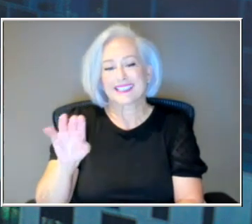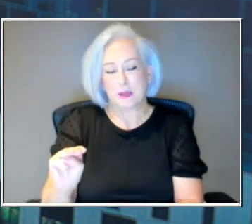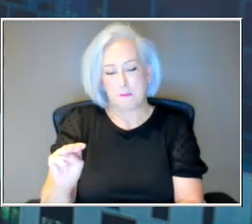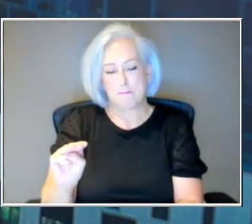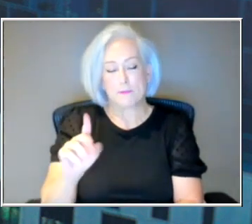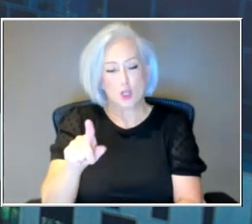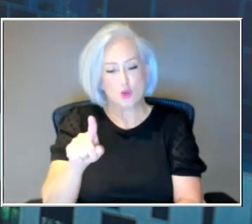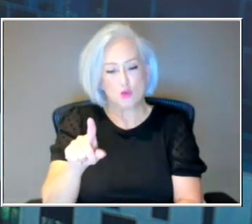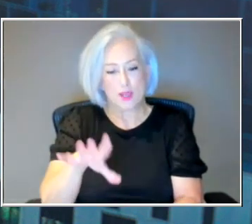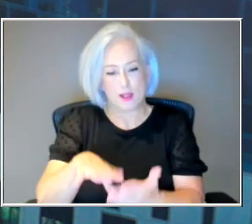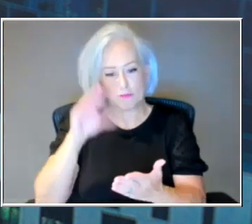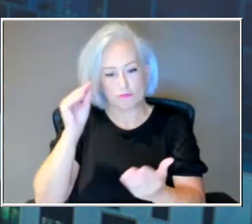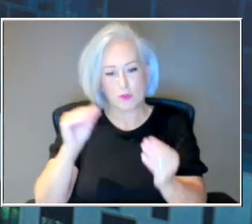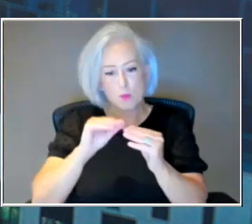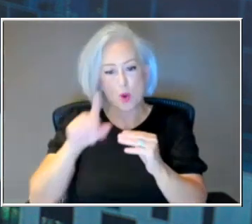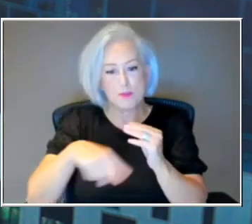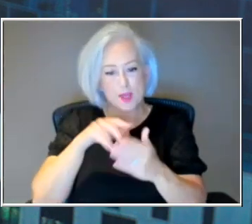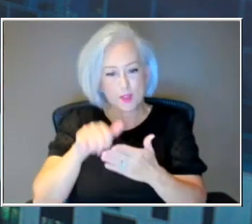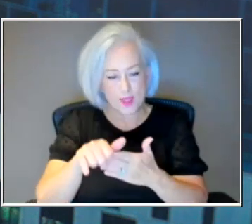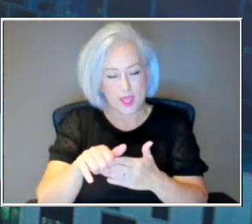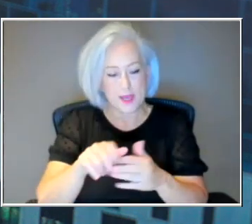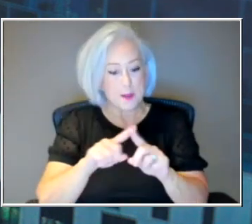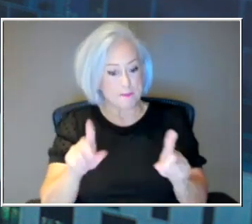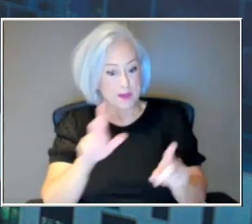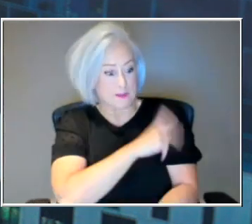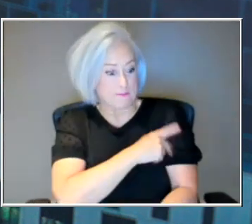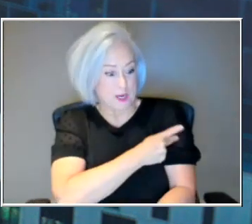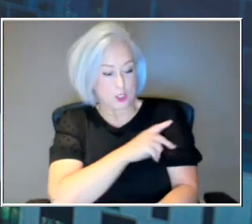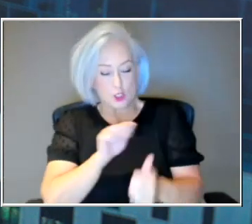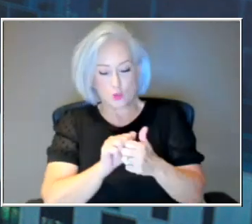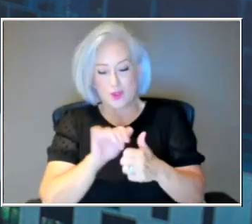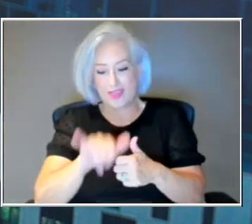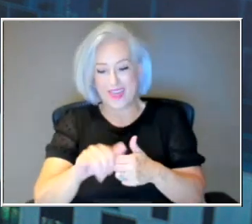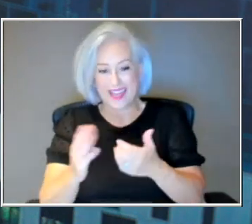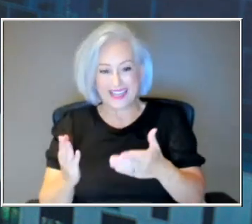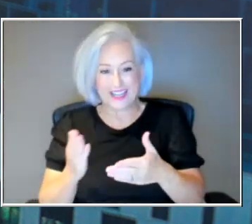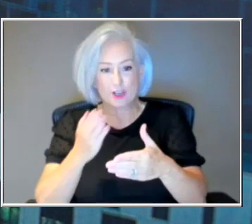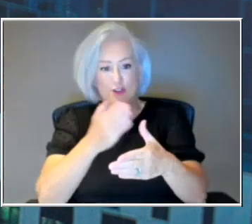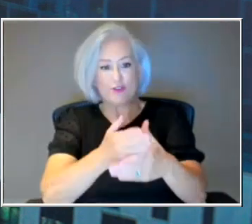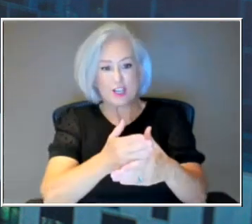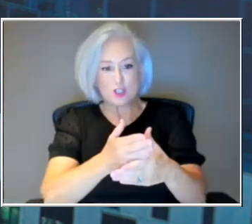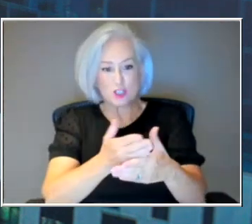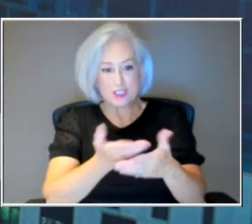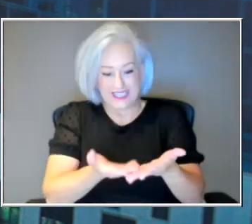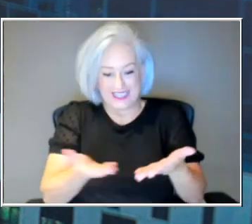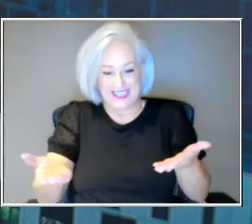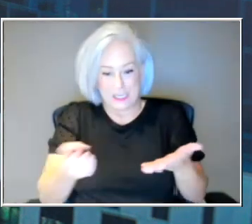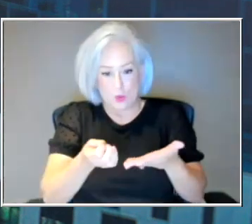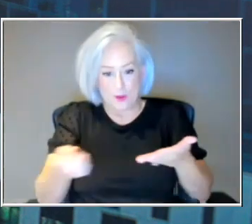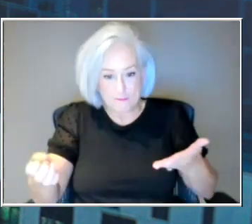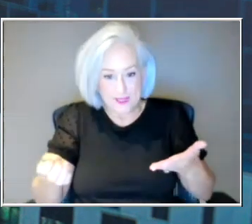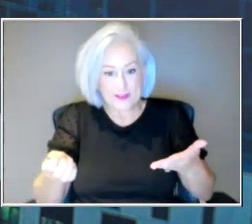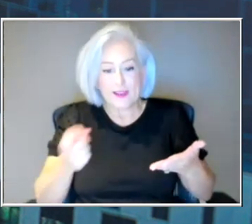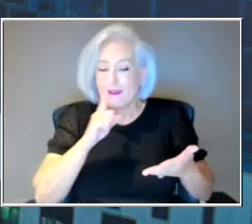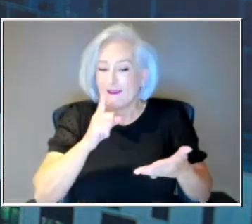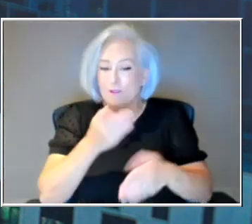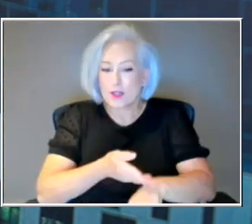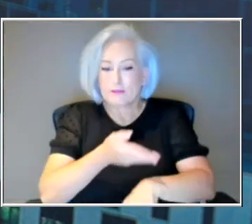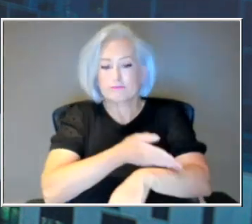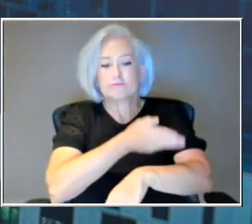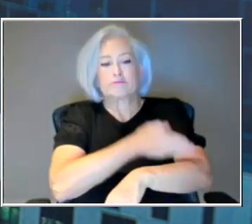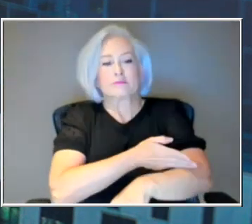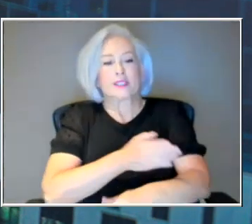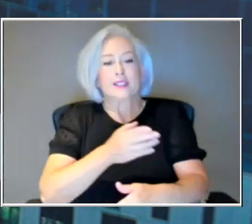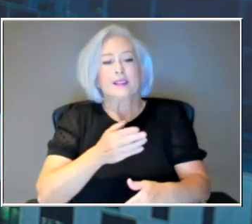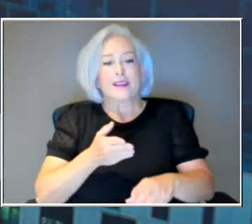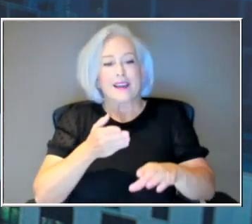seen patients with that particular intervention make significant strides in their rehab, as I'd mentioned, years after the